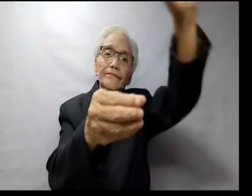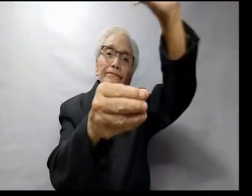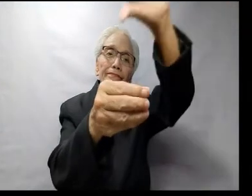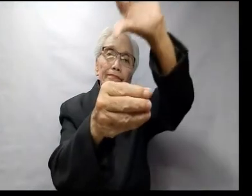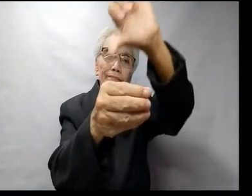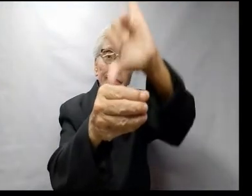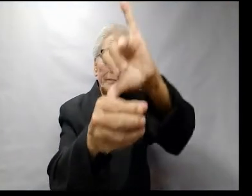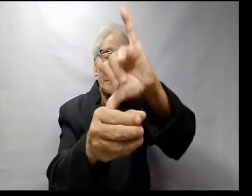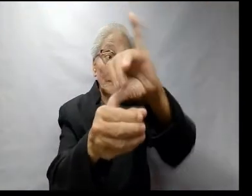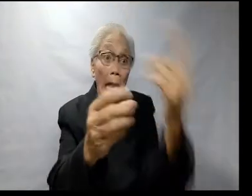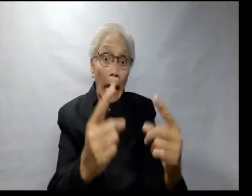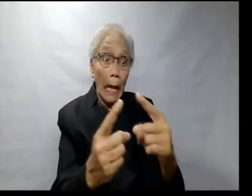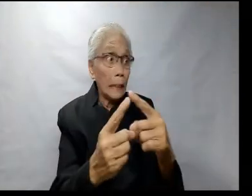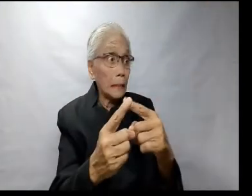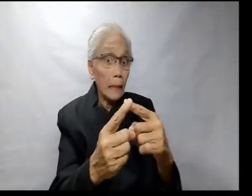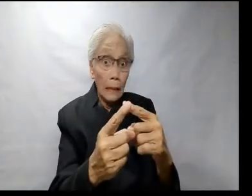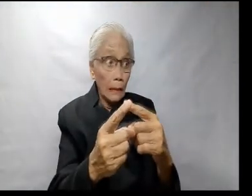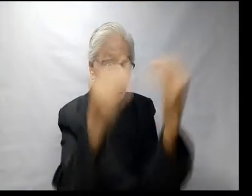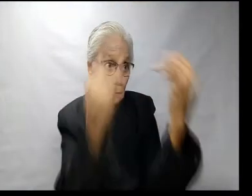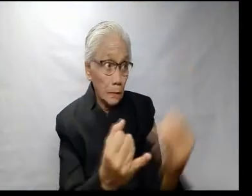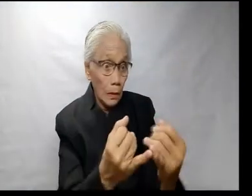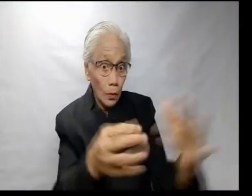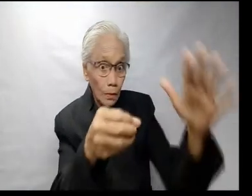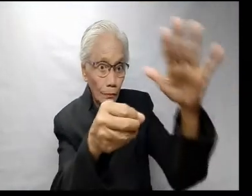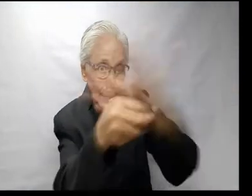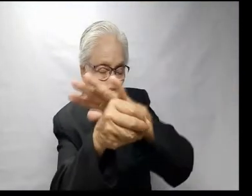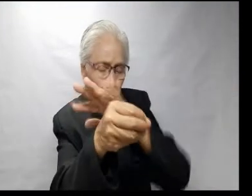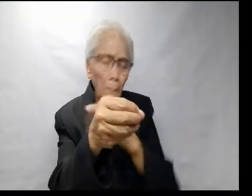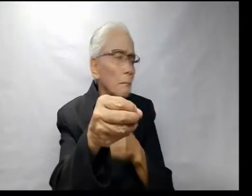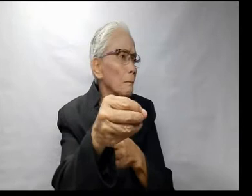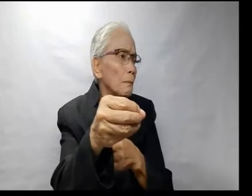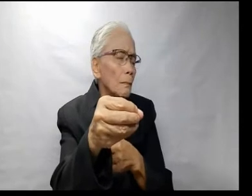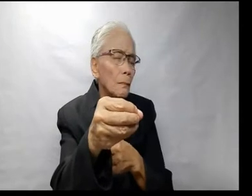pour it in until the jar was filled to the brim.